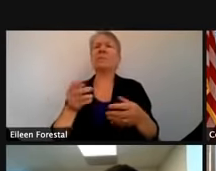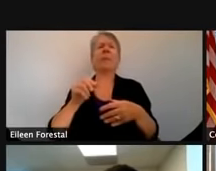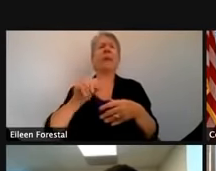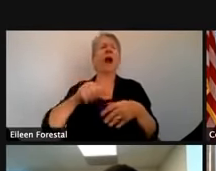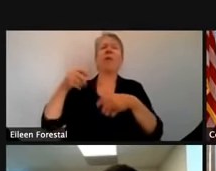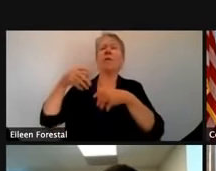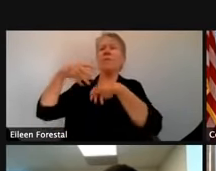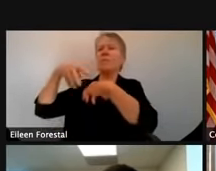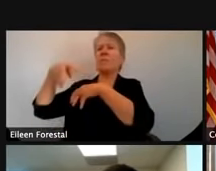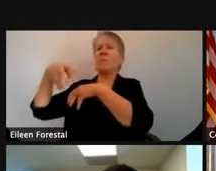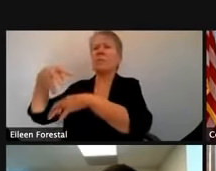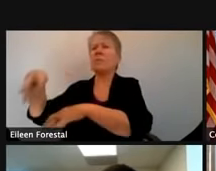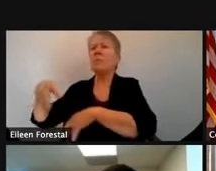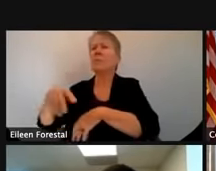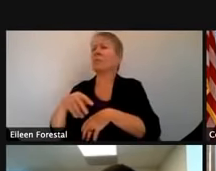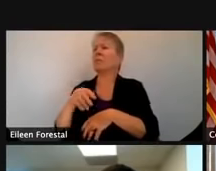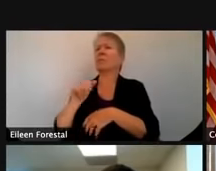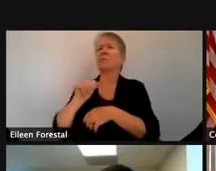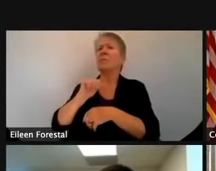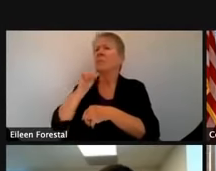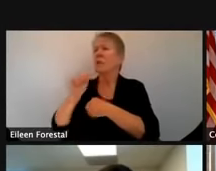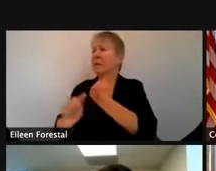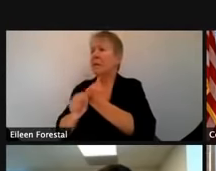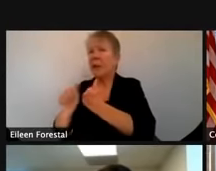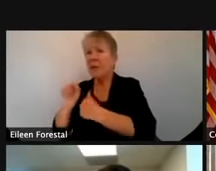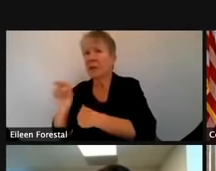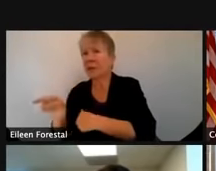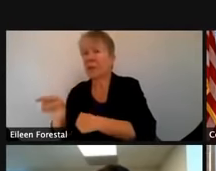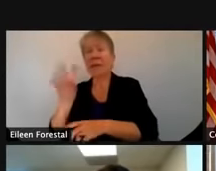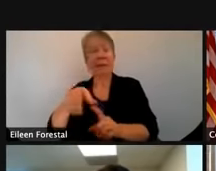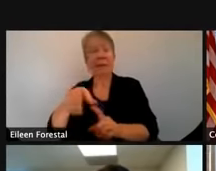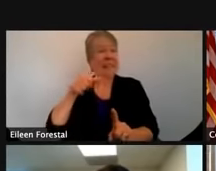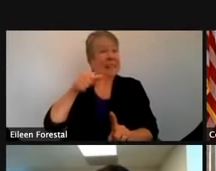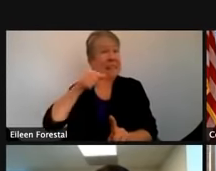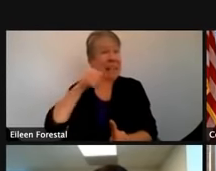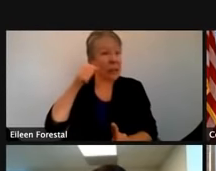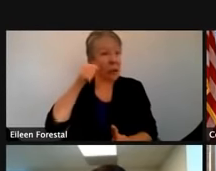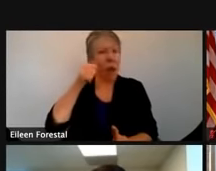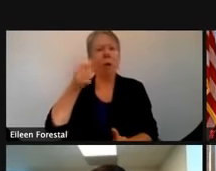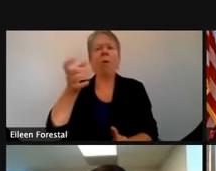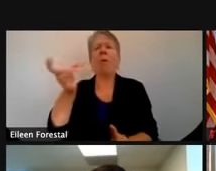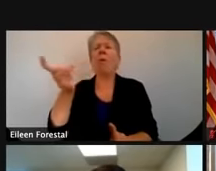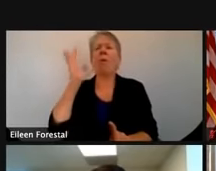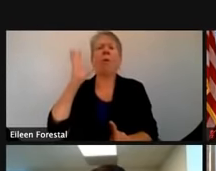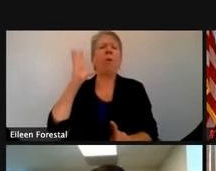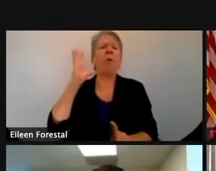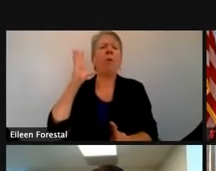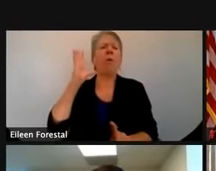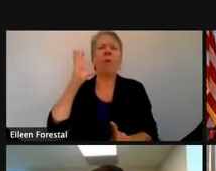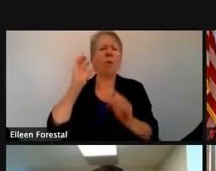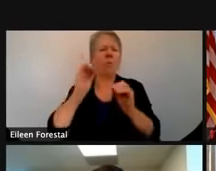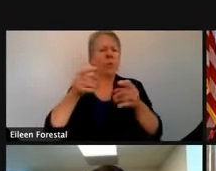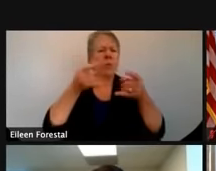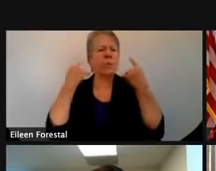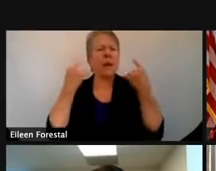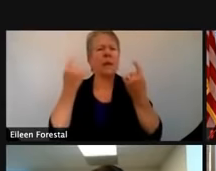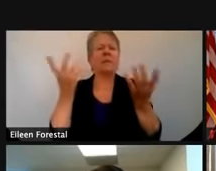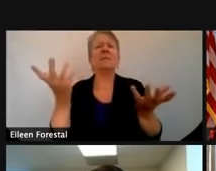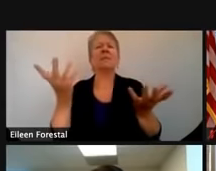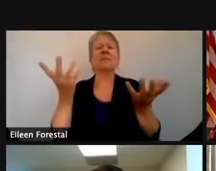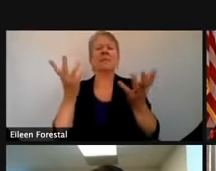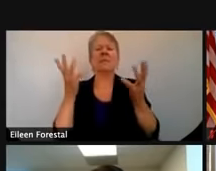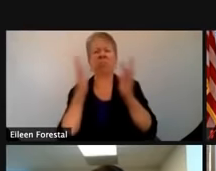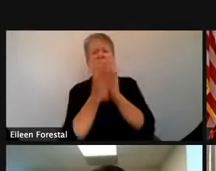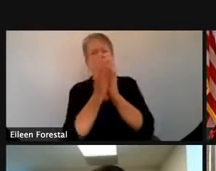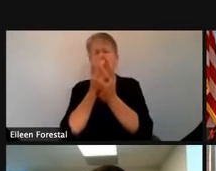people who were not part of it in harm's way. And I know that's what bothered you, and that certainly bothers me. So thank you for that. And the wind,